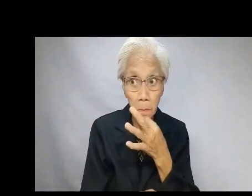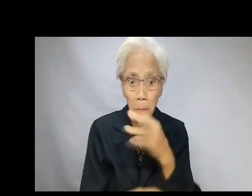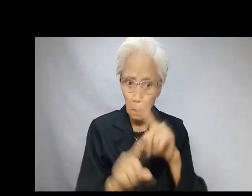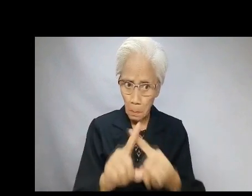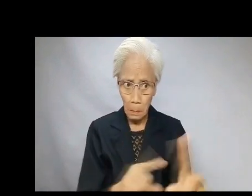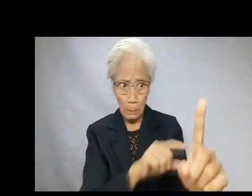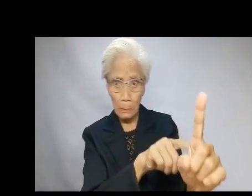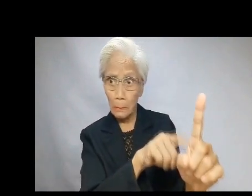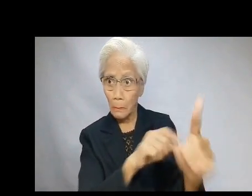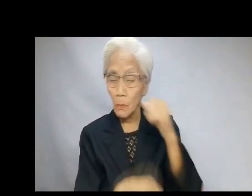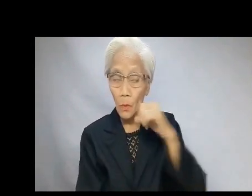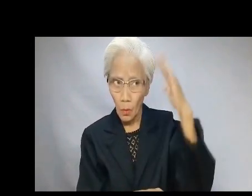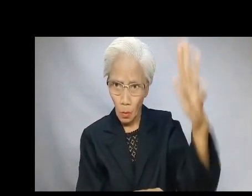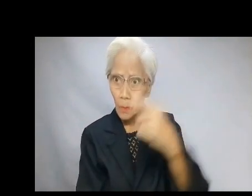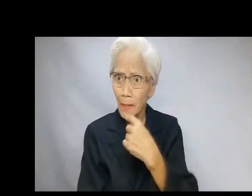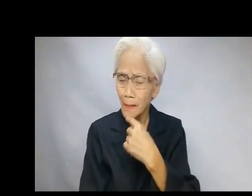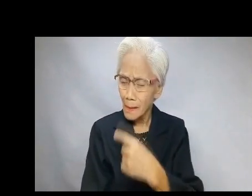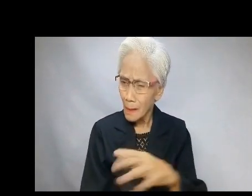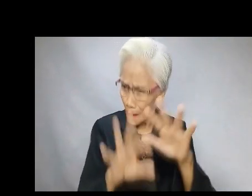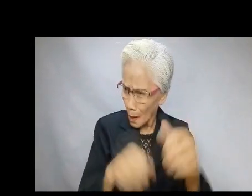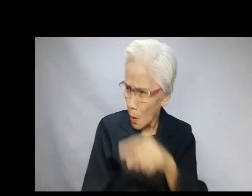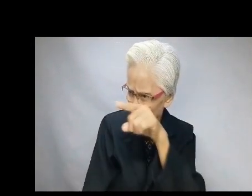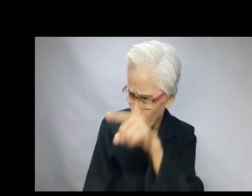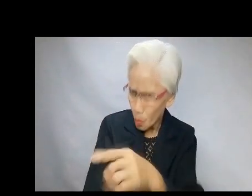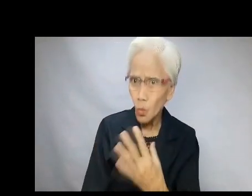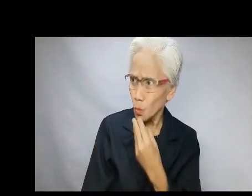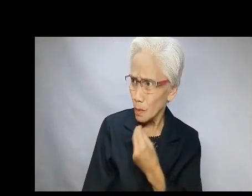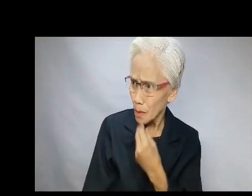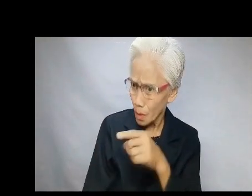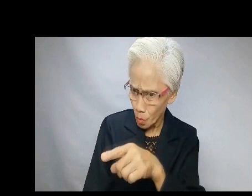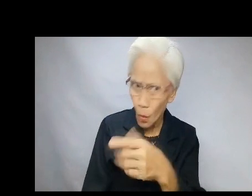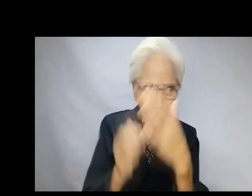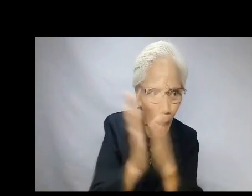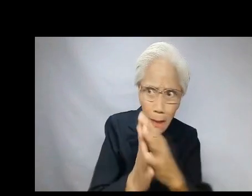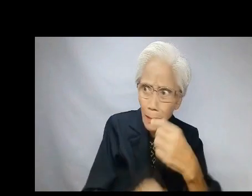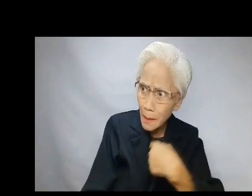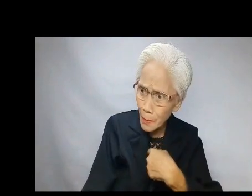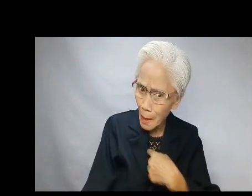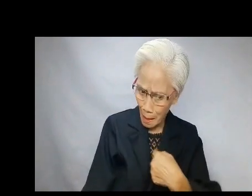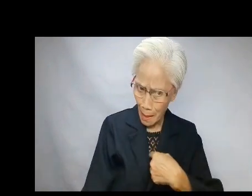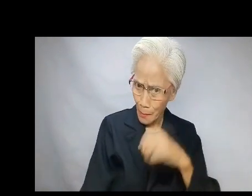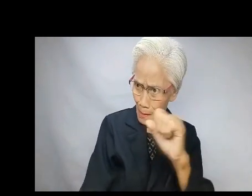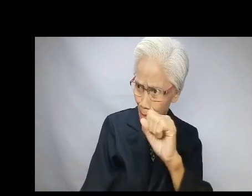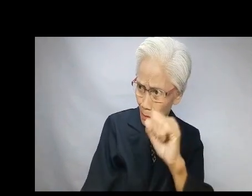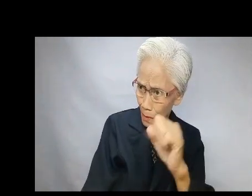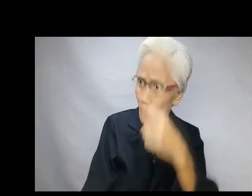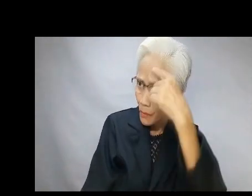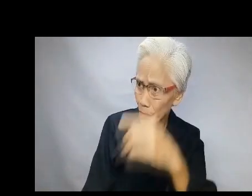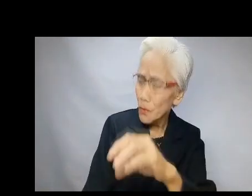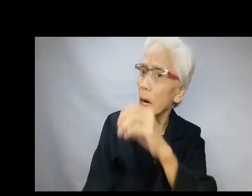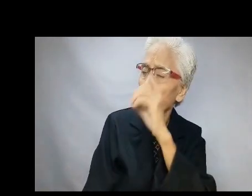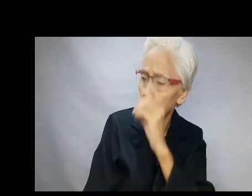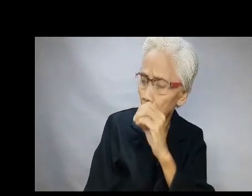him, "How can you, a Jew, ask me, a Samaritan woman, for a drink?